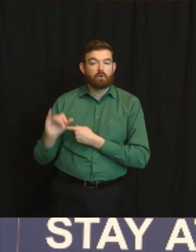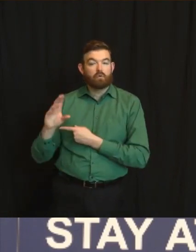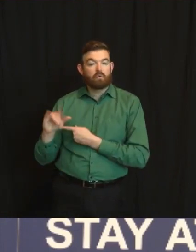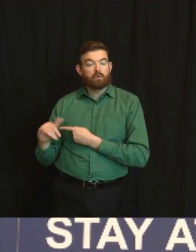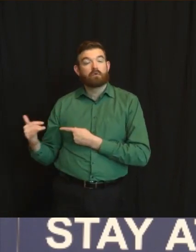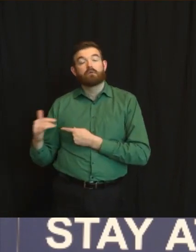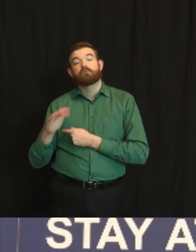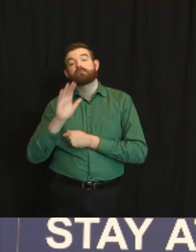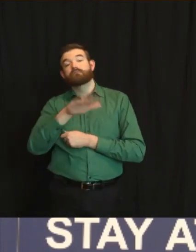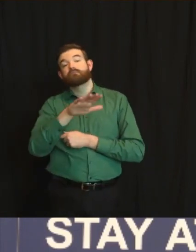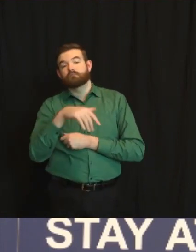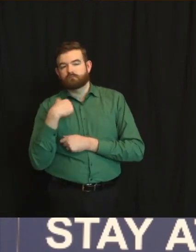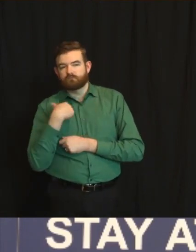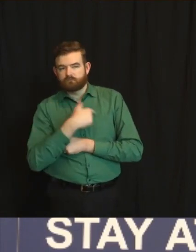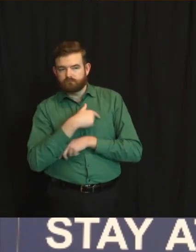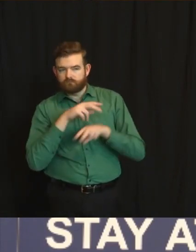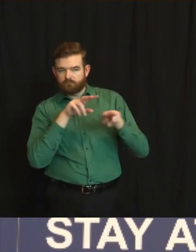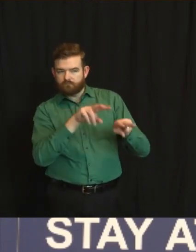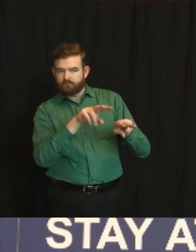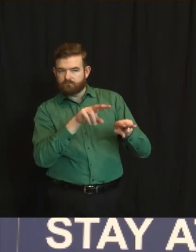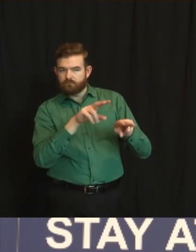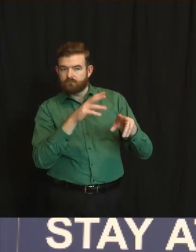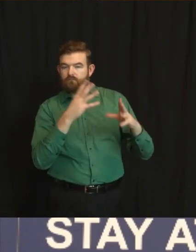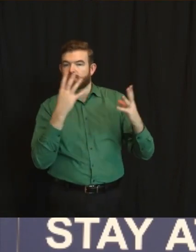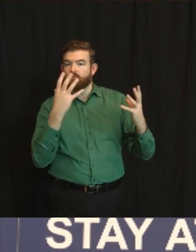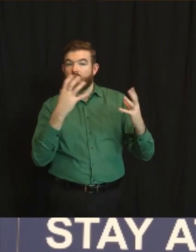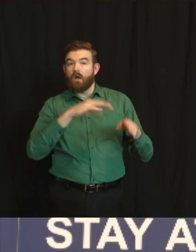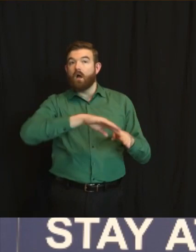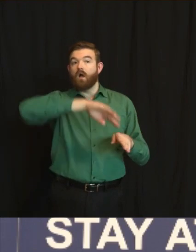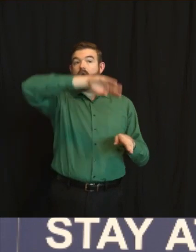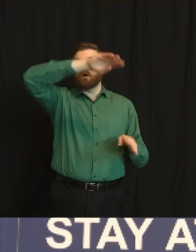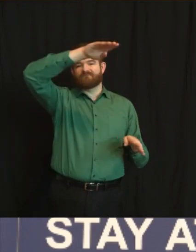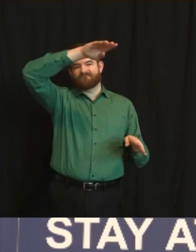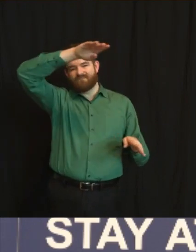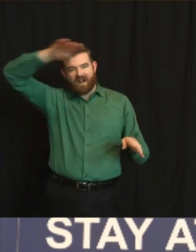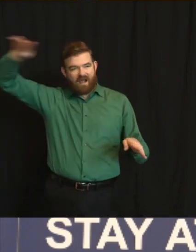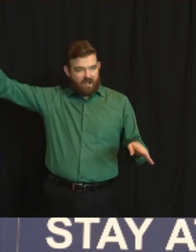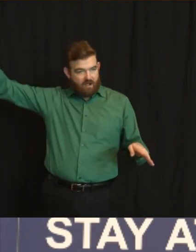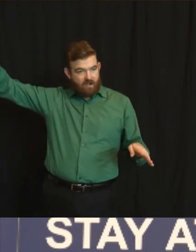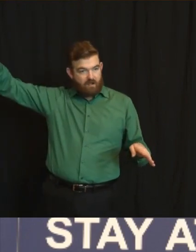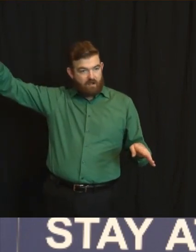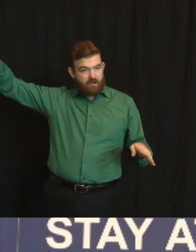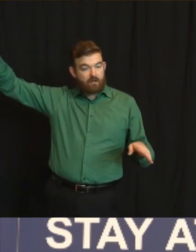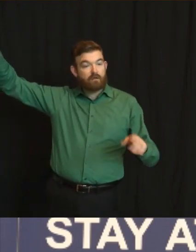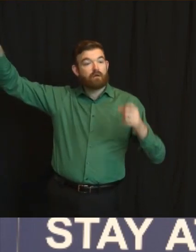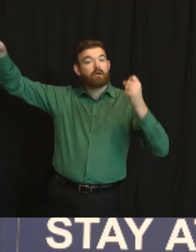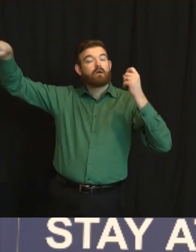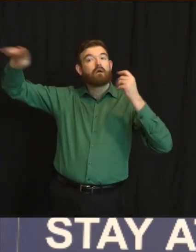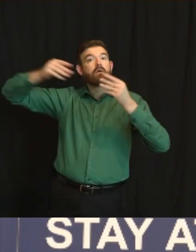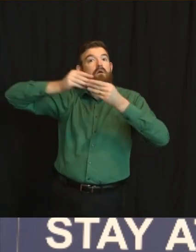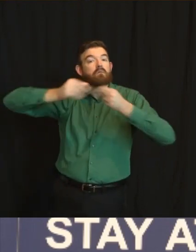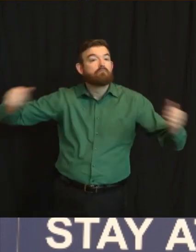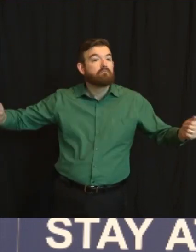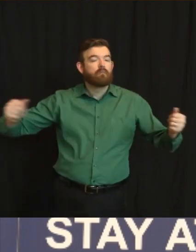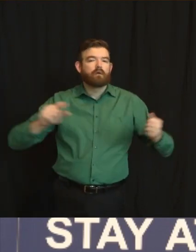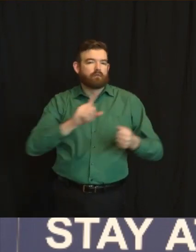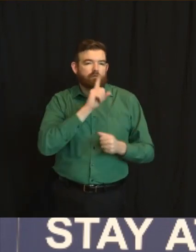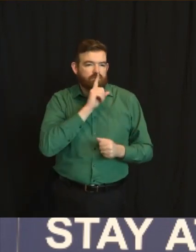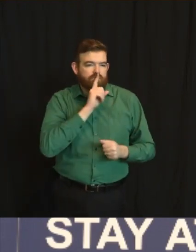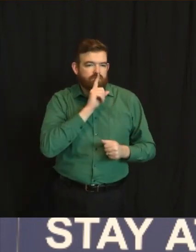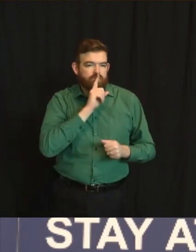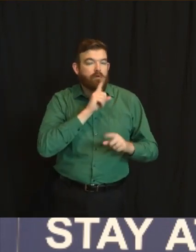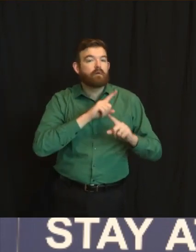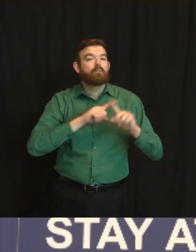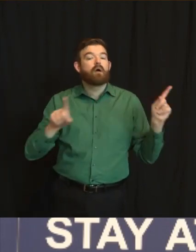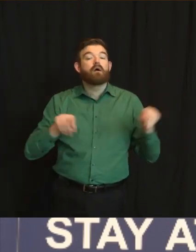this, we have flattened the curve, but it has spread it out. And that's exactly what we wanted to do to be able to handle